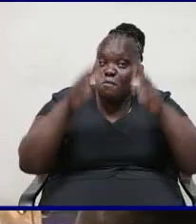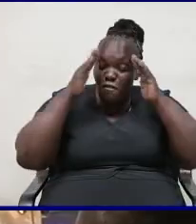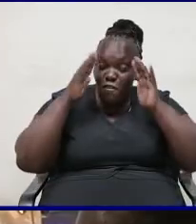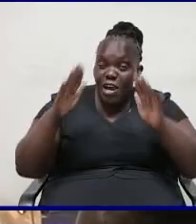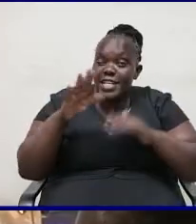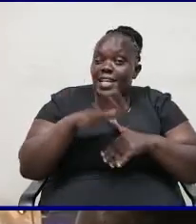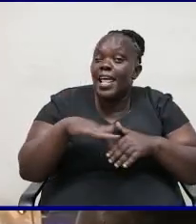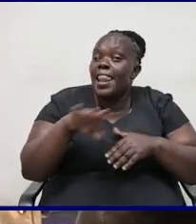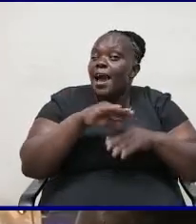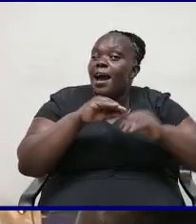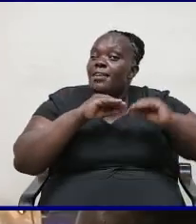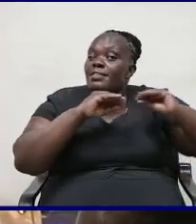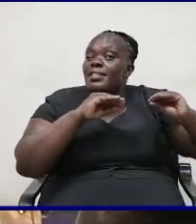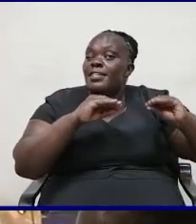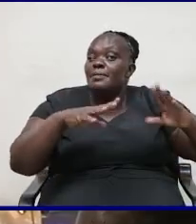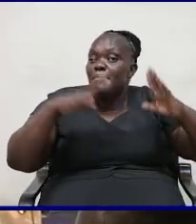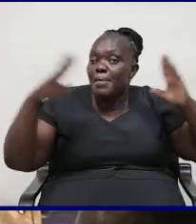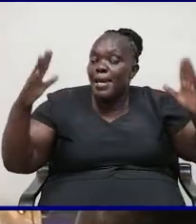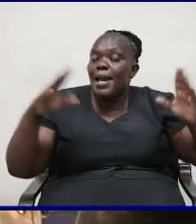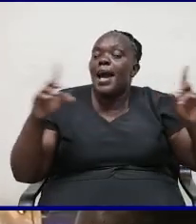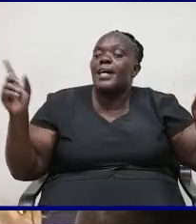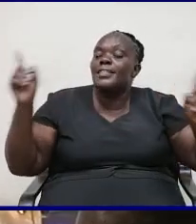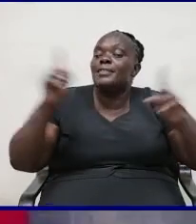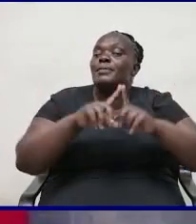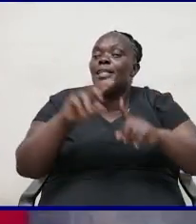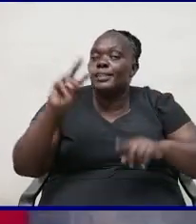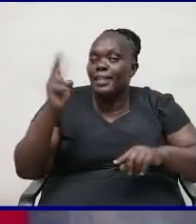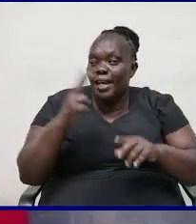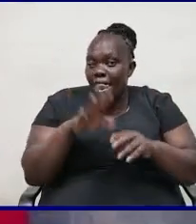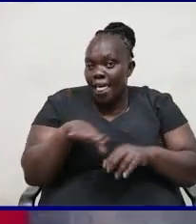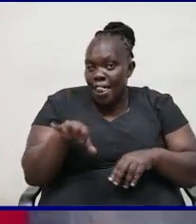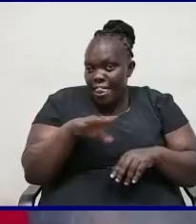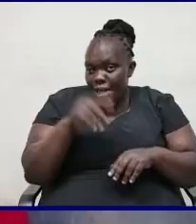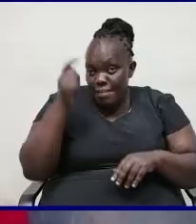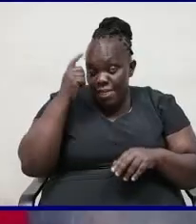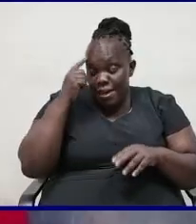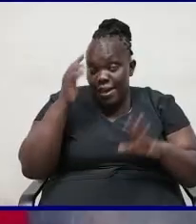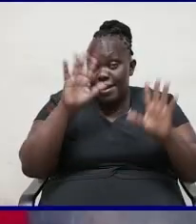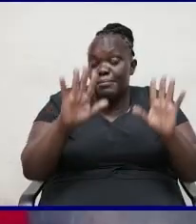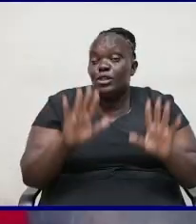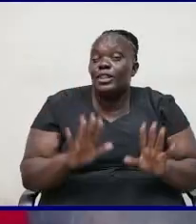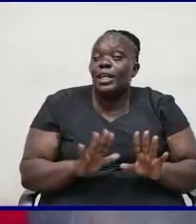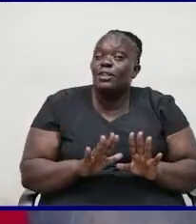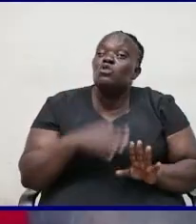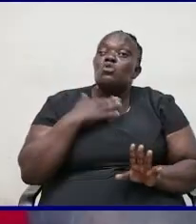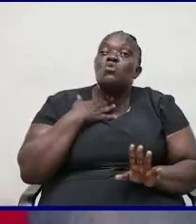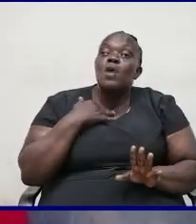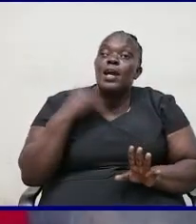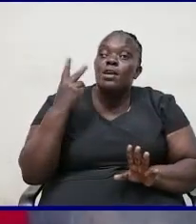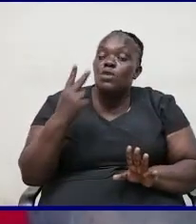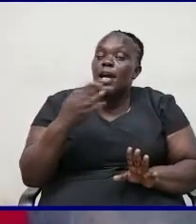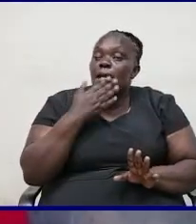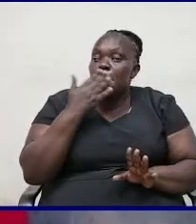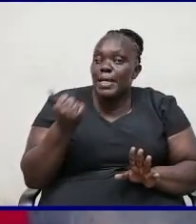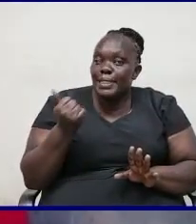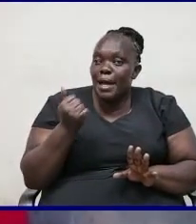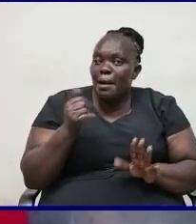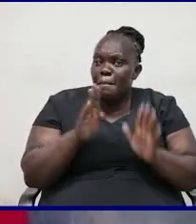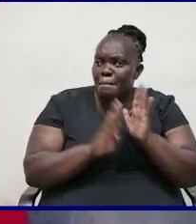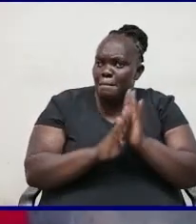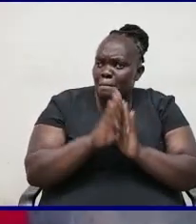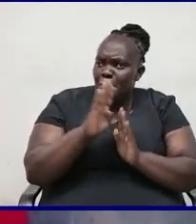that component of training is a very big achievement. The second area, which I think is very important, we wanted to look at it better.